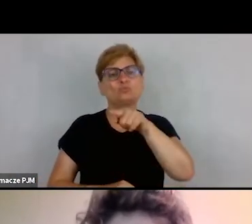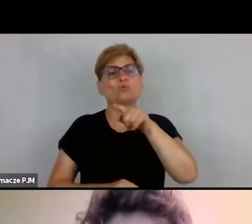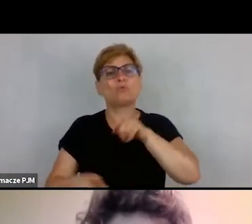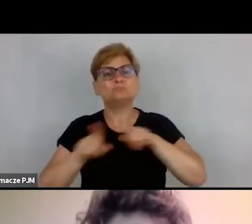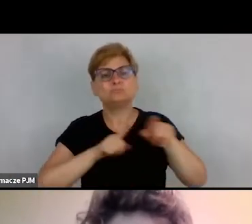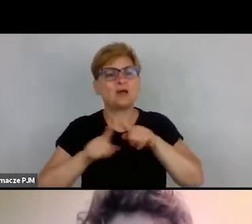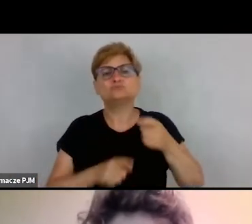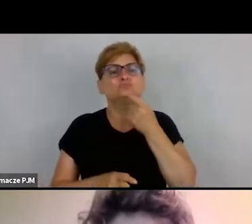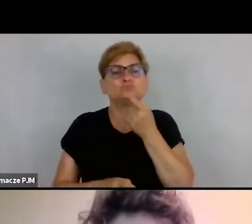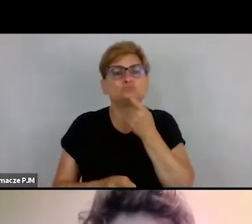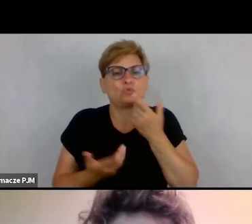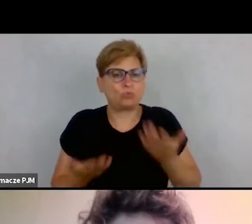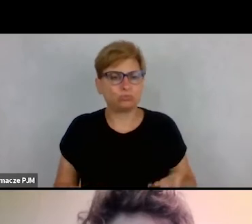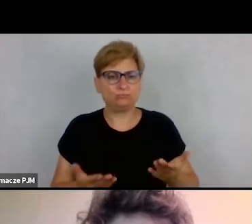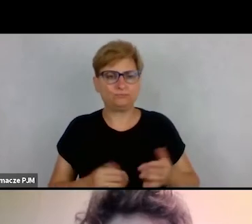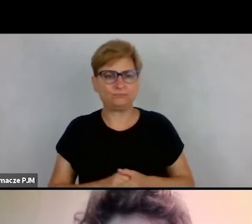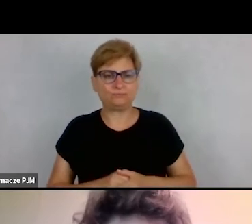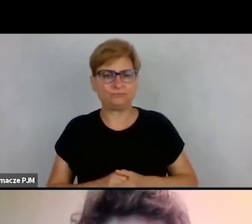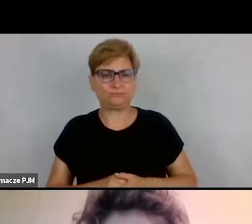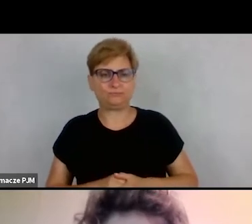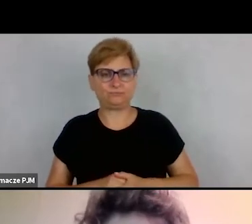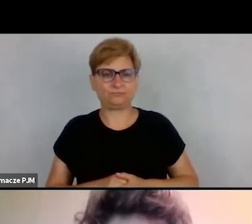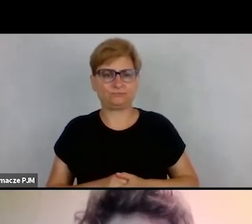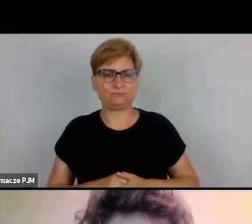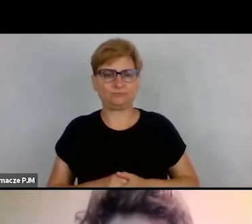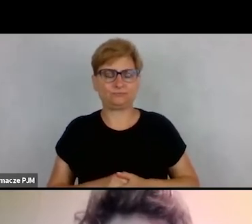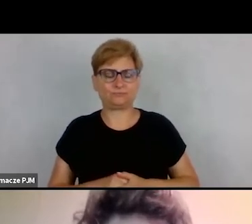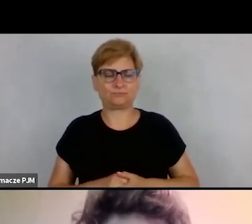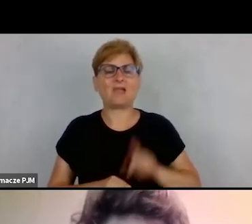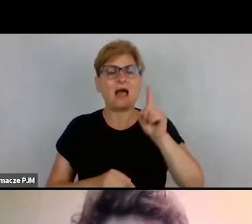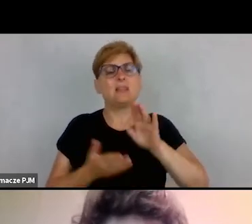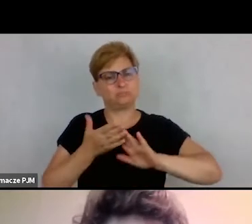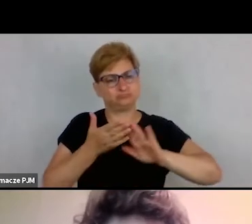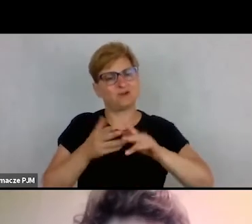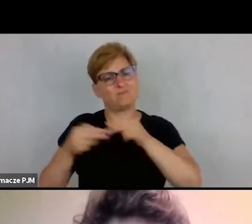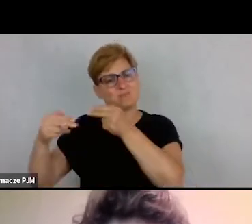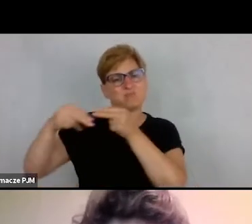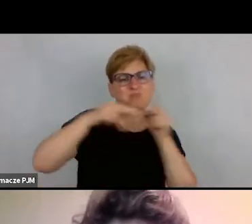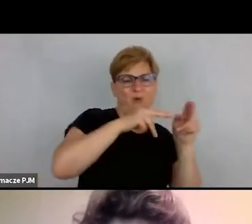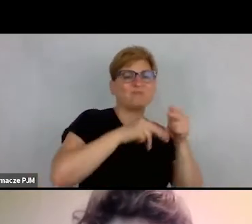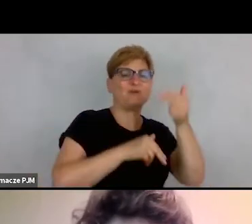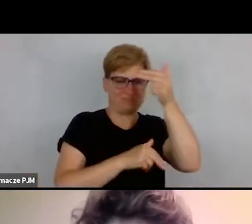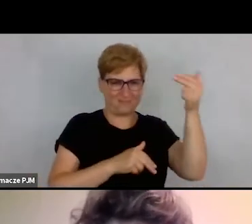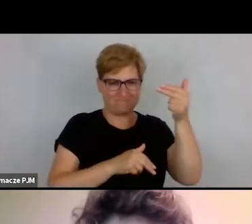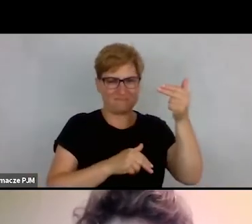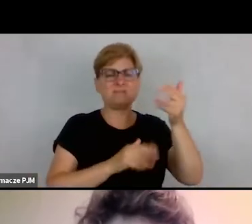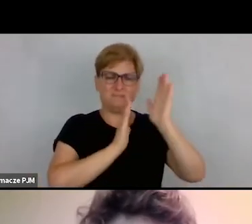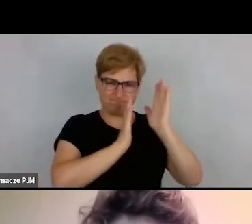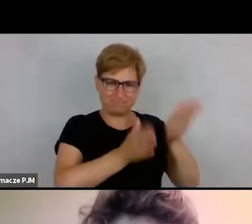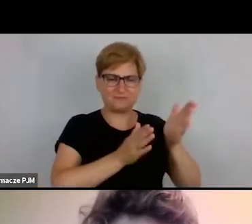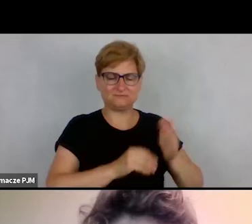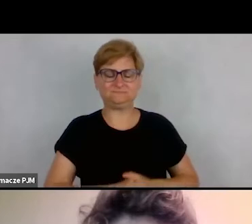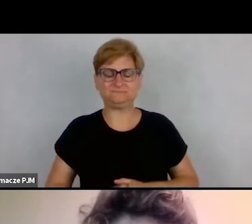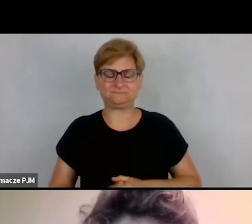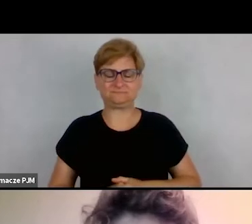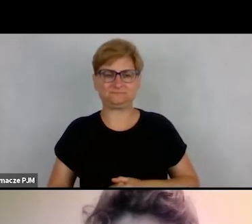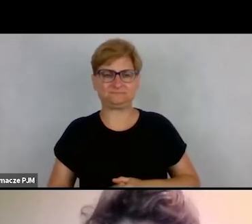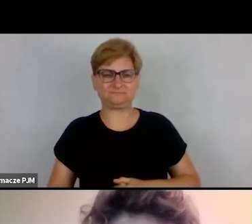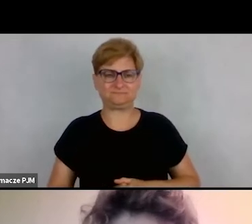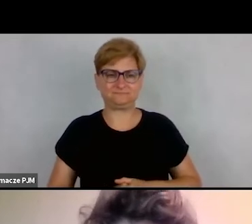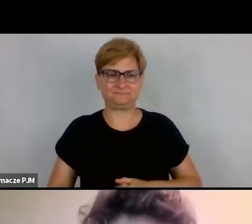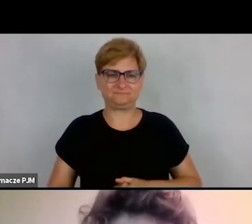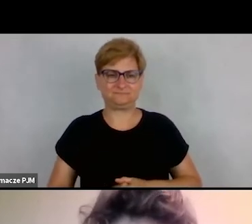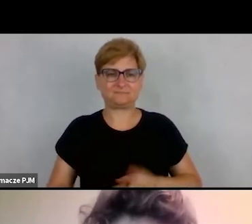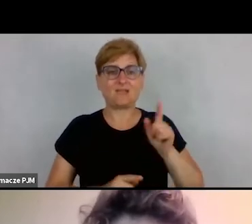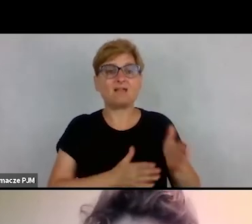women? But we'll come back to that if it's of interest. And so then I moved to South Africa, and that's going to be the focus of my